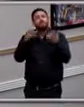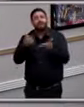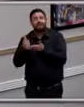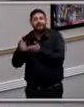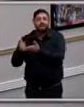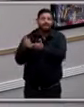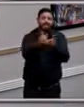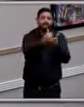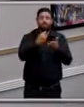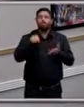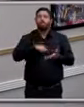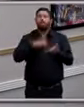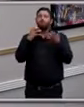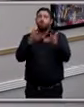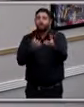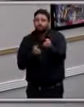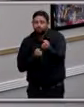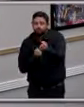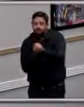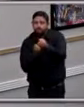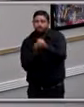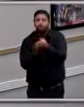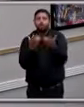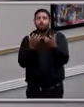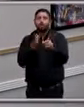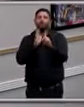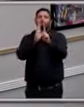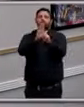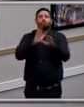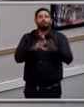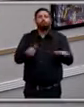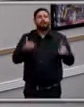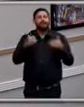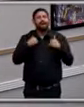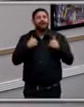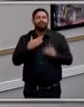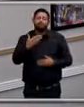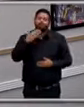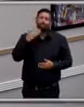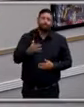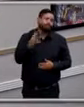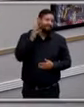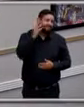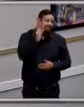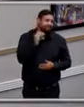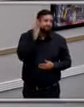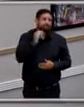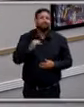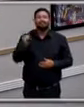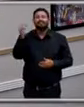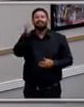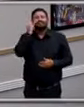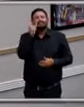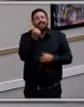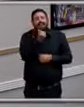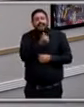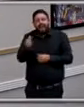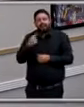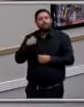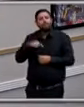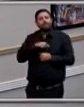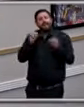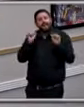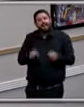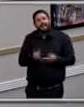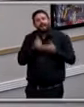to support you. We want your child to have a good experience. So if there's anything that we can do to help